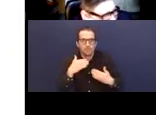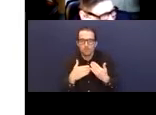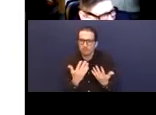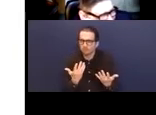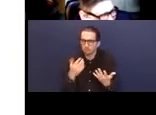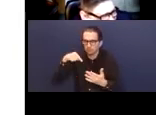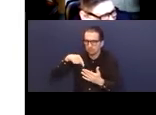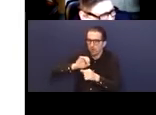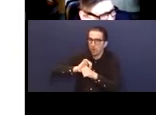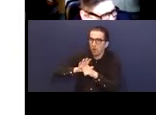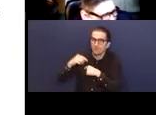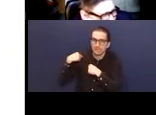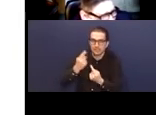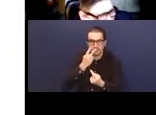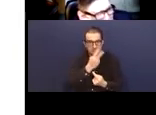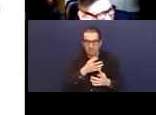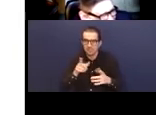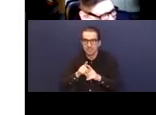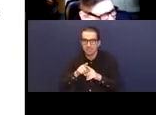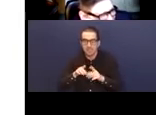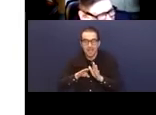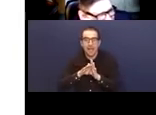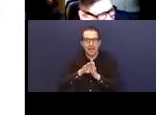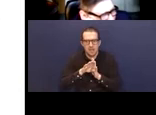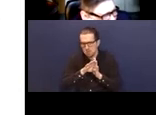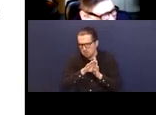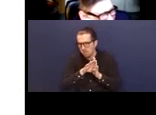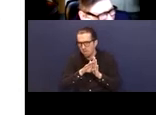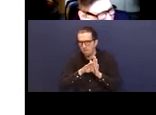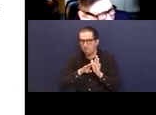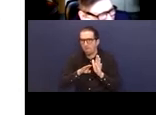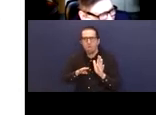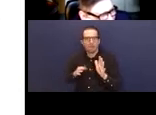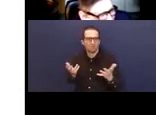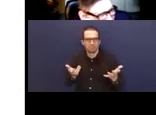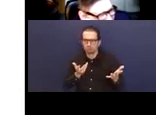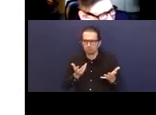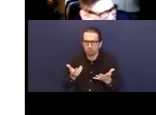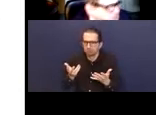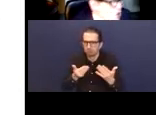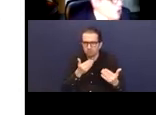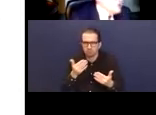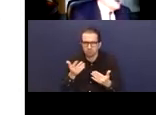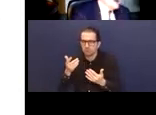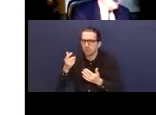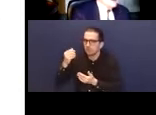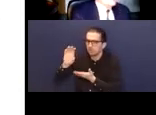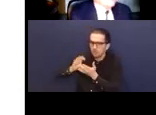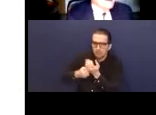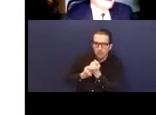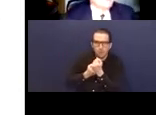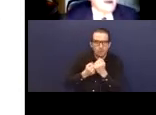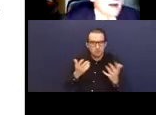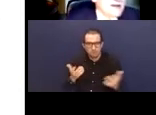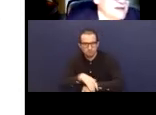greater. We will probably have the countries of the world saying, well, let's roll them over and not do it in 9 years, but